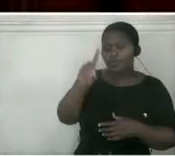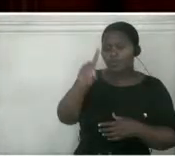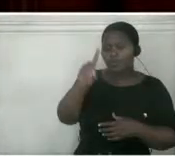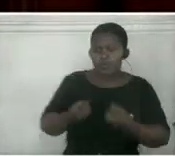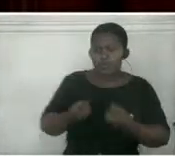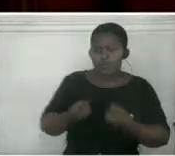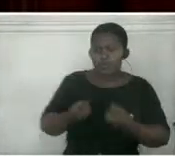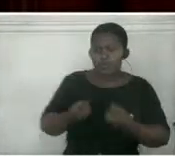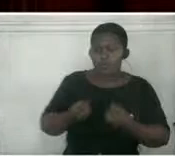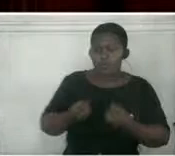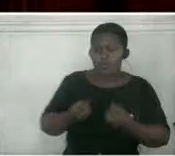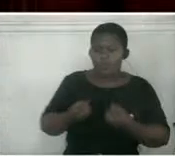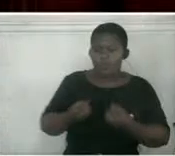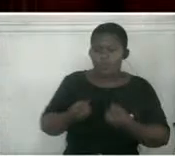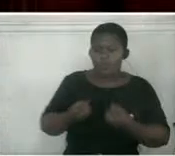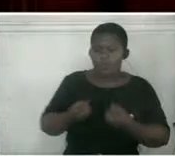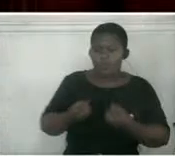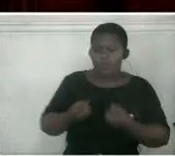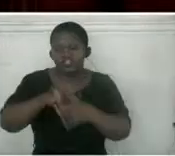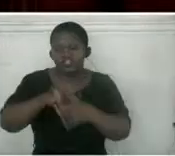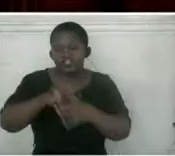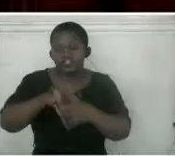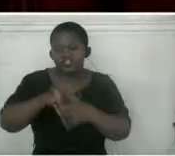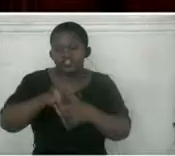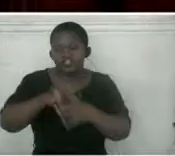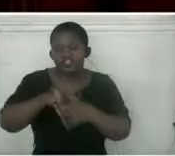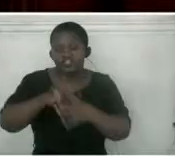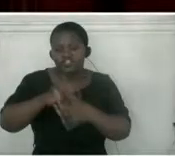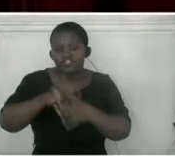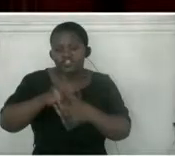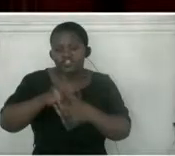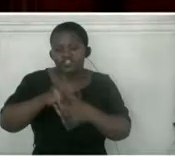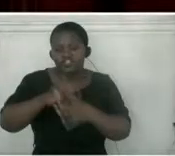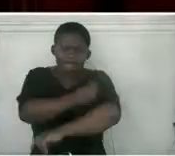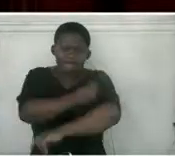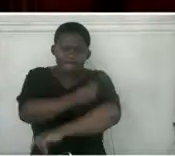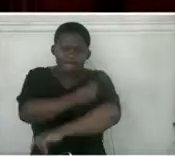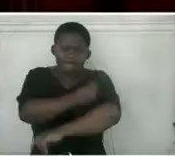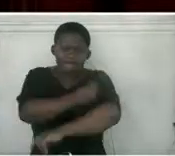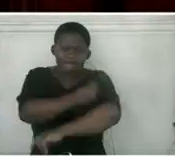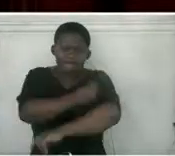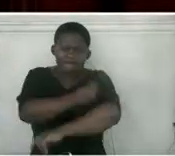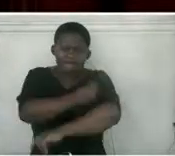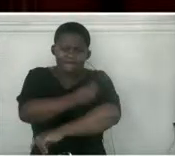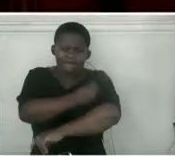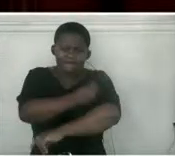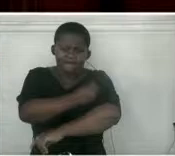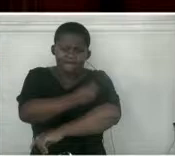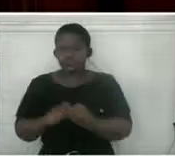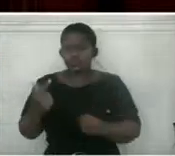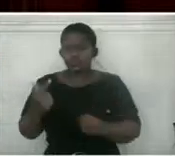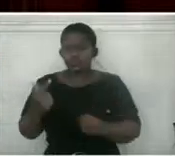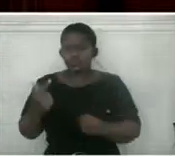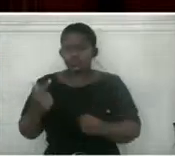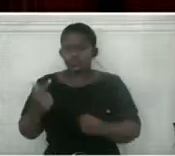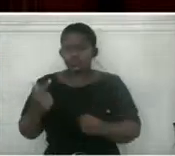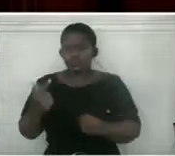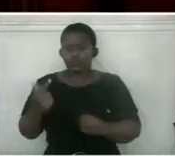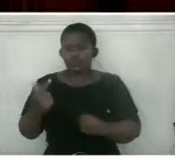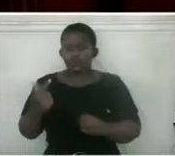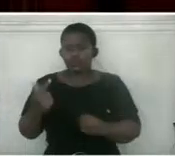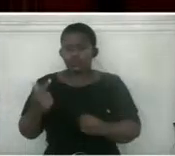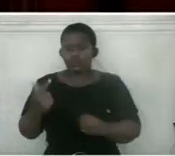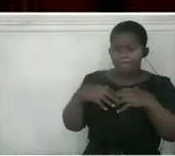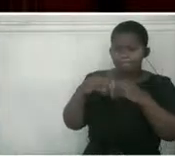feed, chips, and vaccination. We will support all of these entities that were